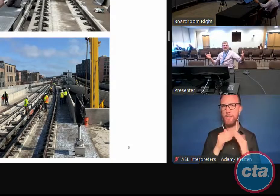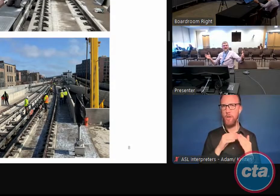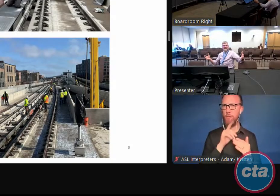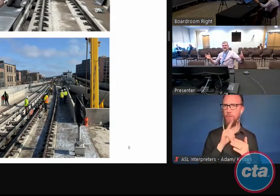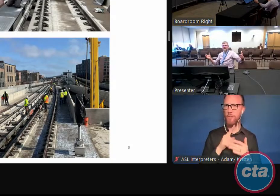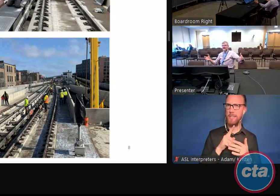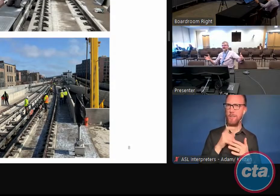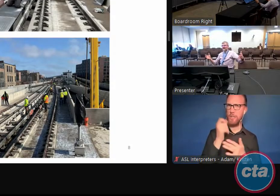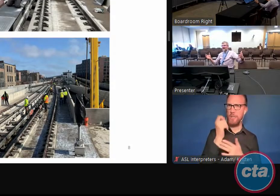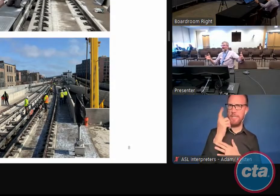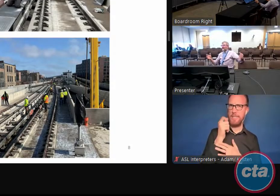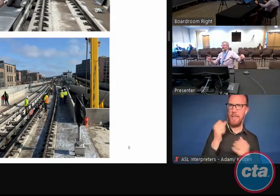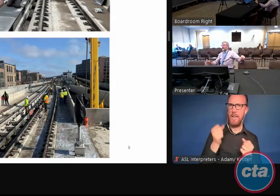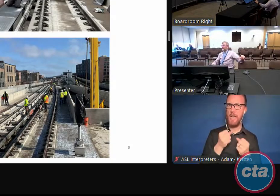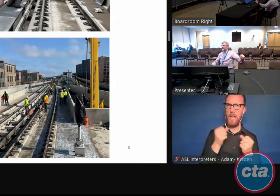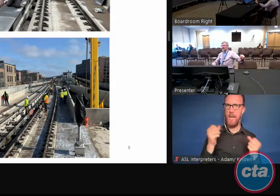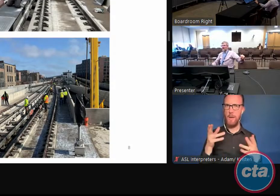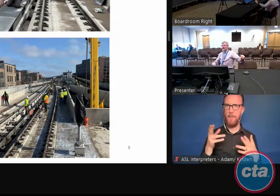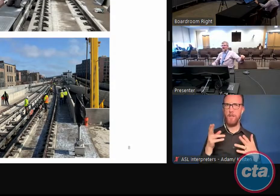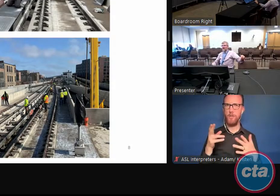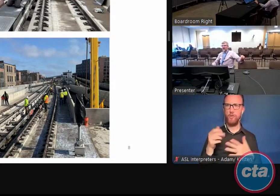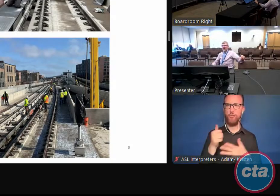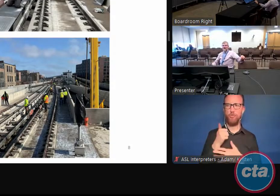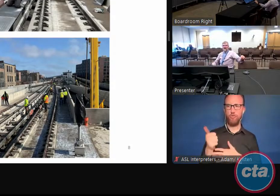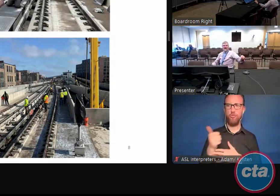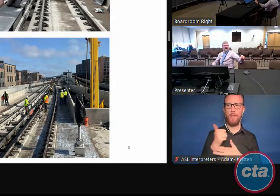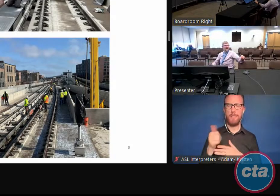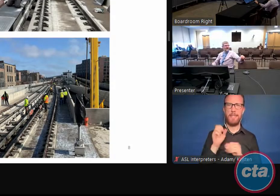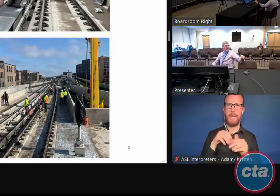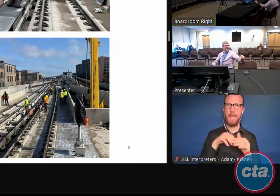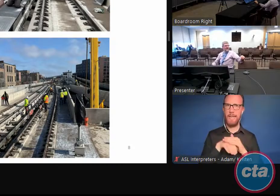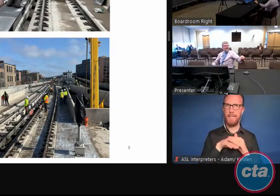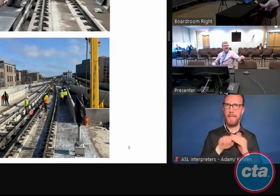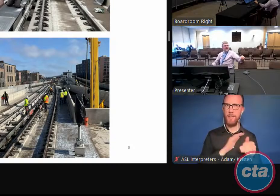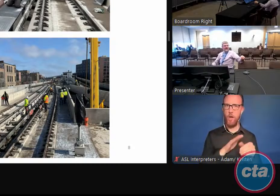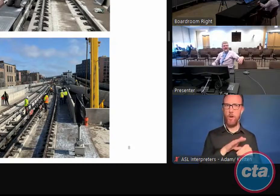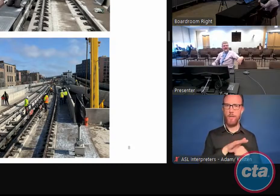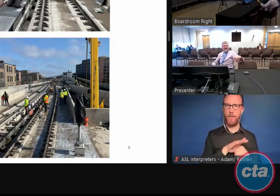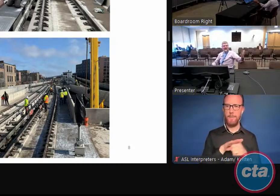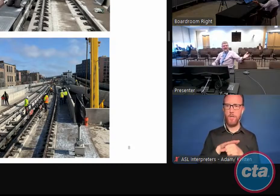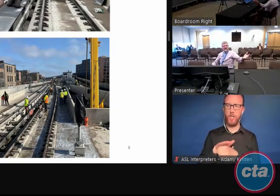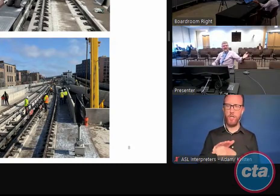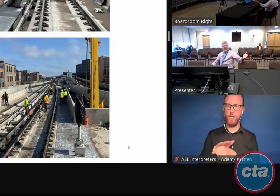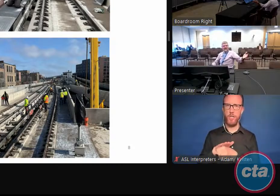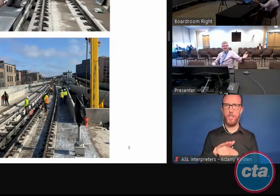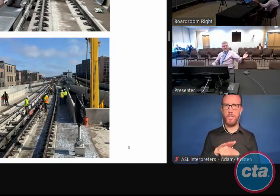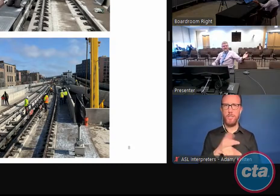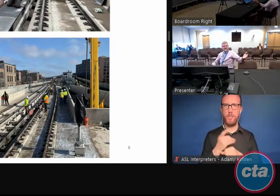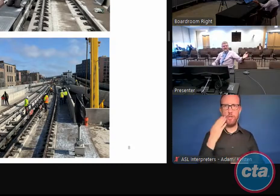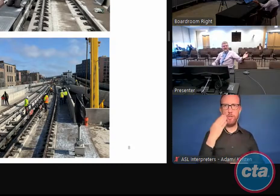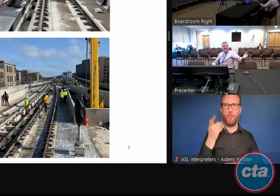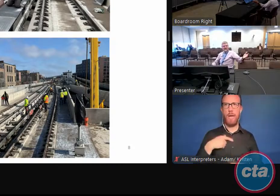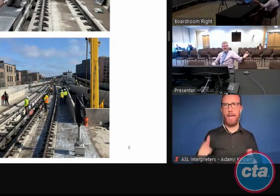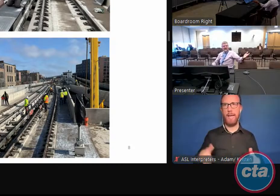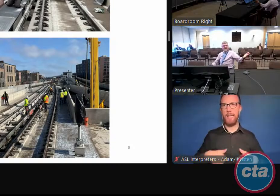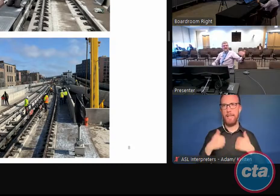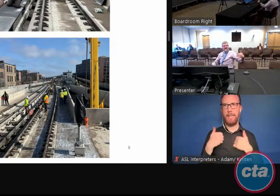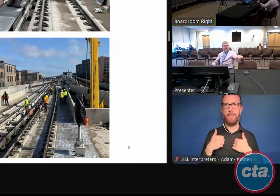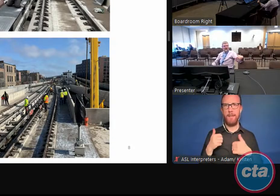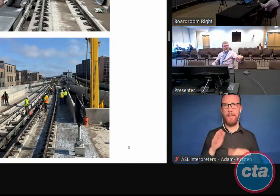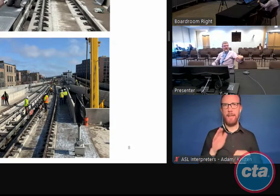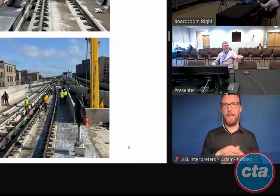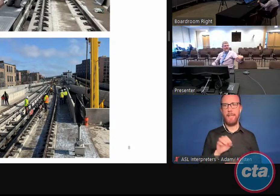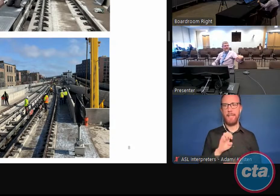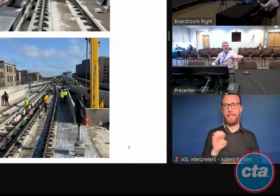incredibly transit rich a lot of our neighborhoods are. Yes. And I live on the eastern edge